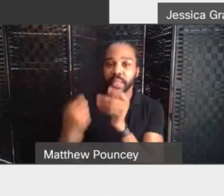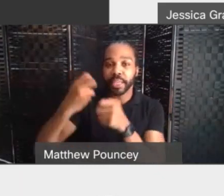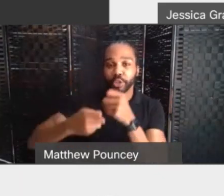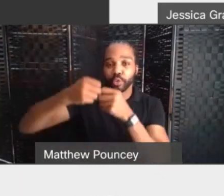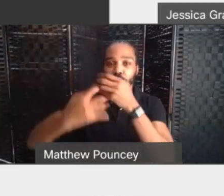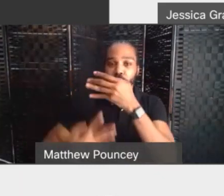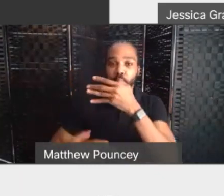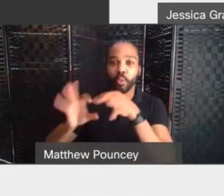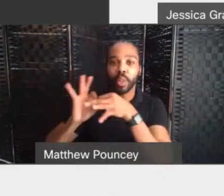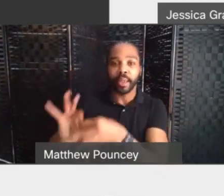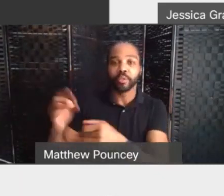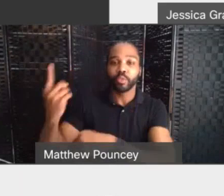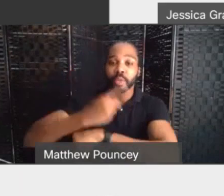services,